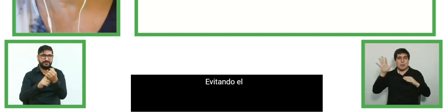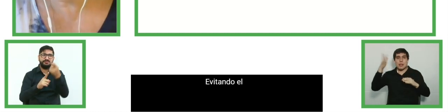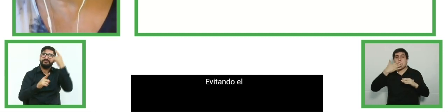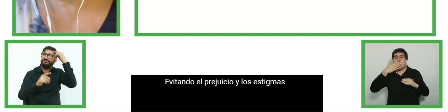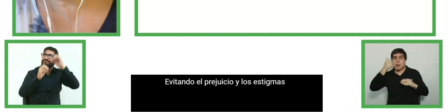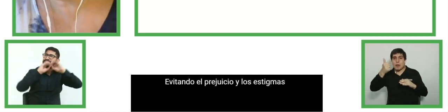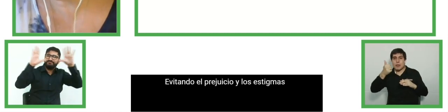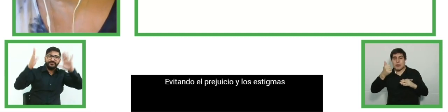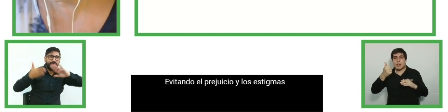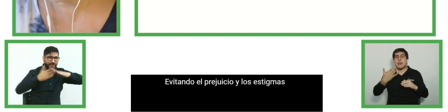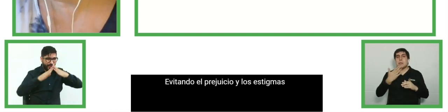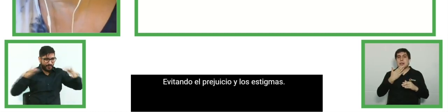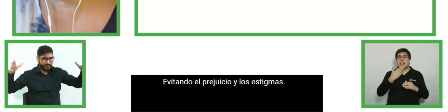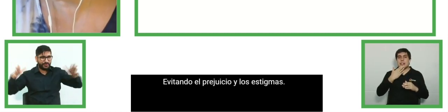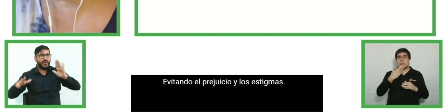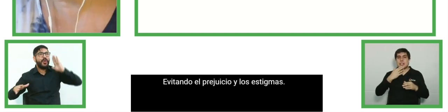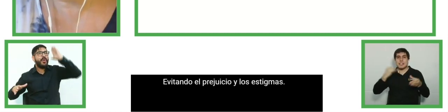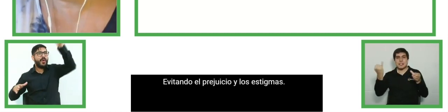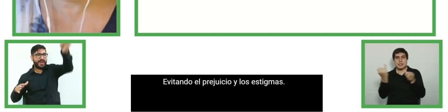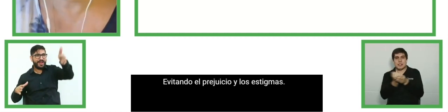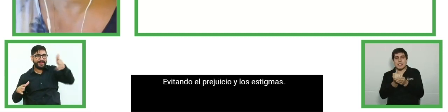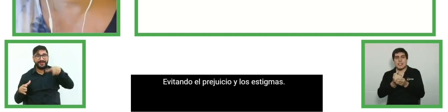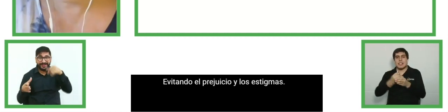democratic, and sustainable.